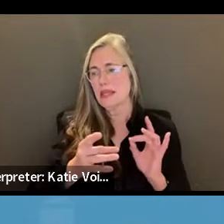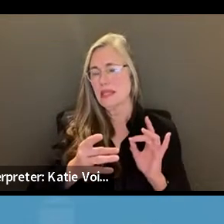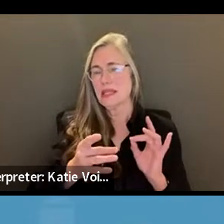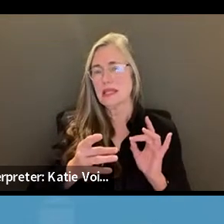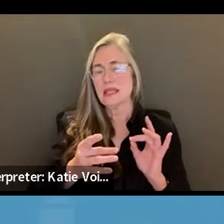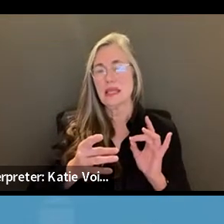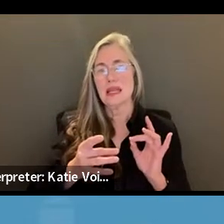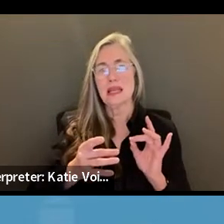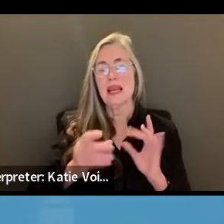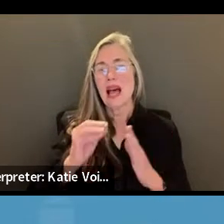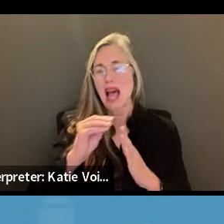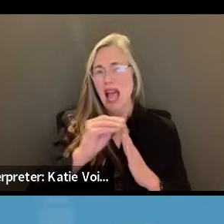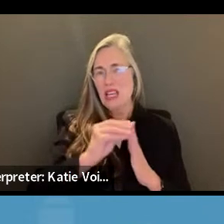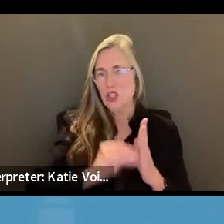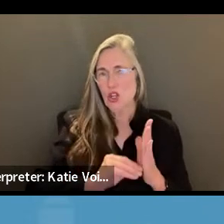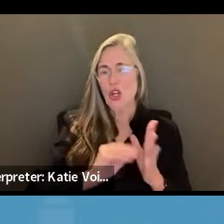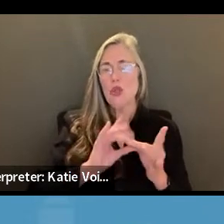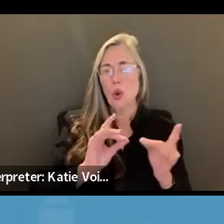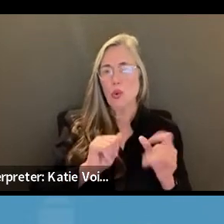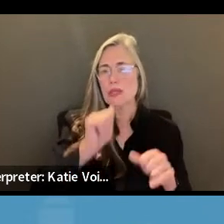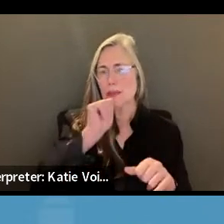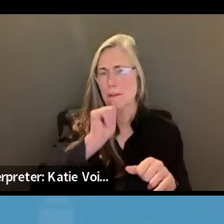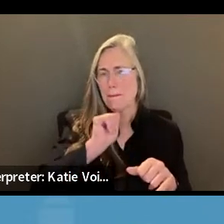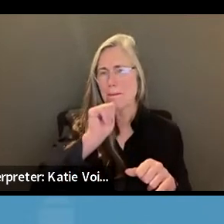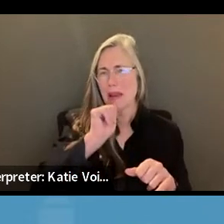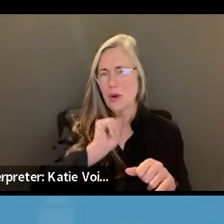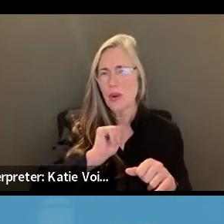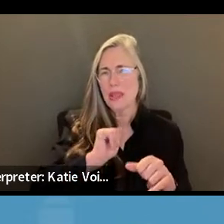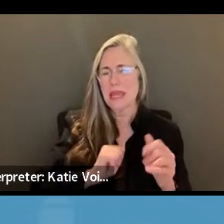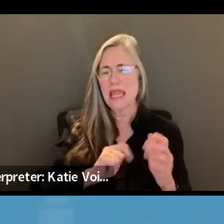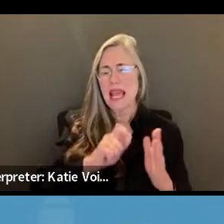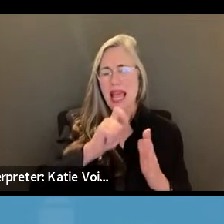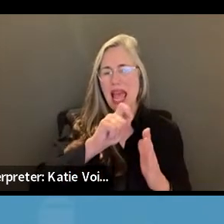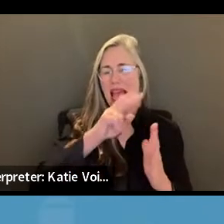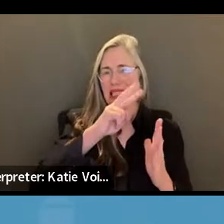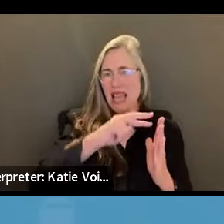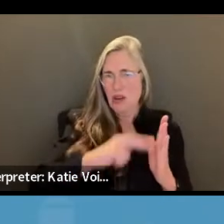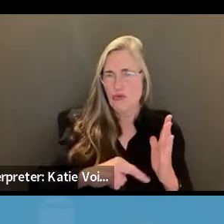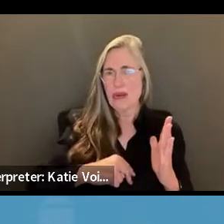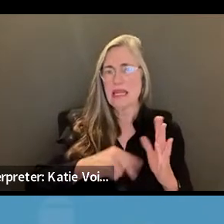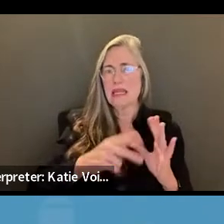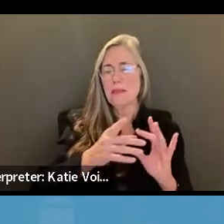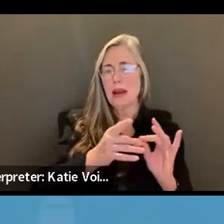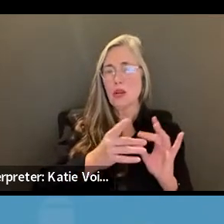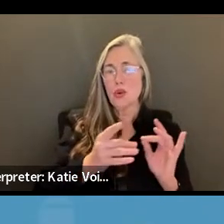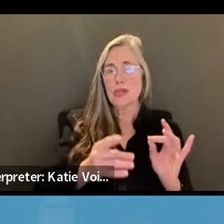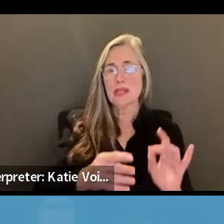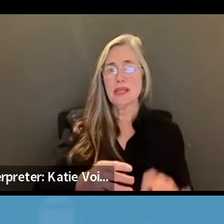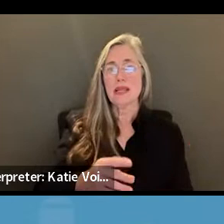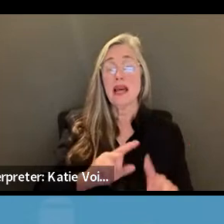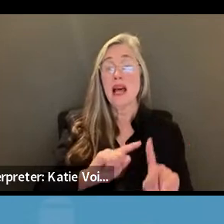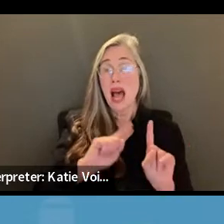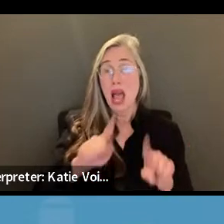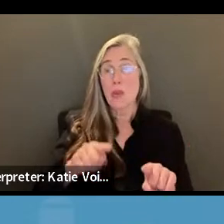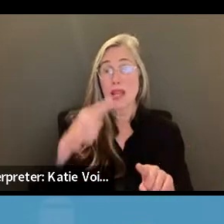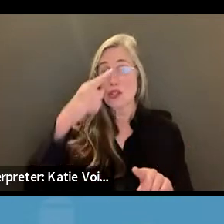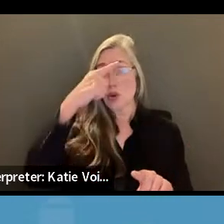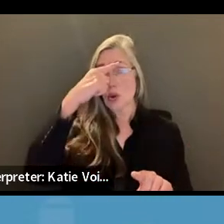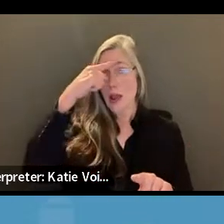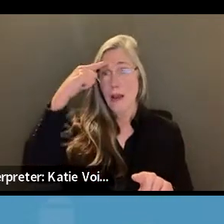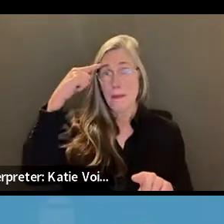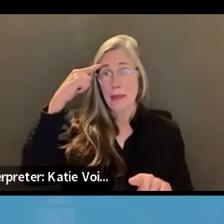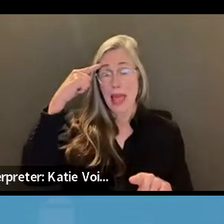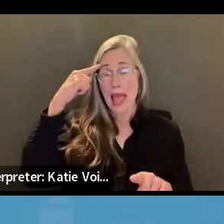I took some notes, so bear with me as I get through them. But I was fortunate enough to go to the Black Student Union